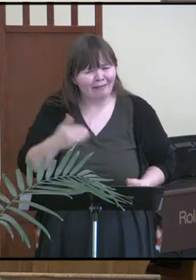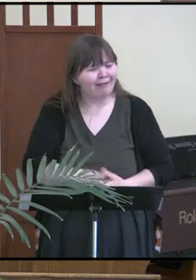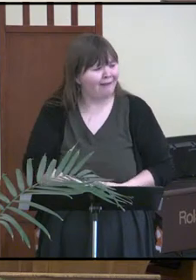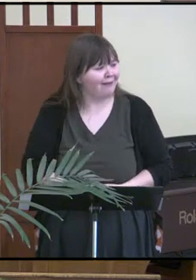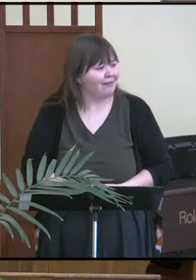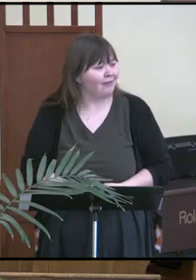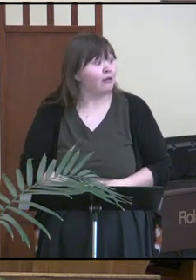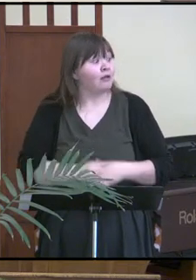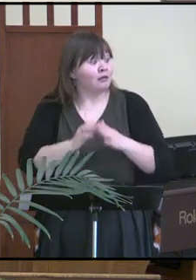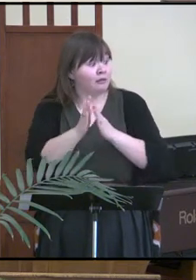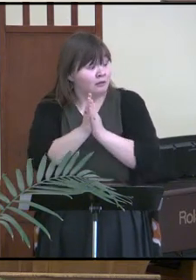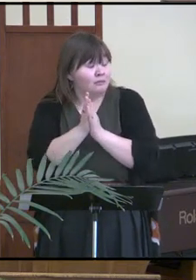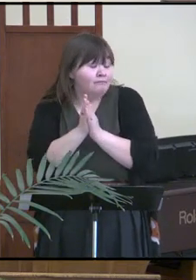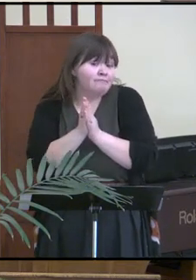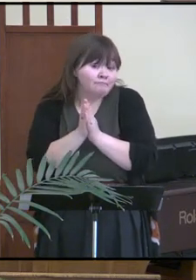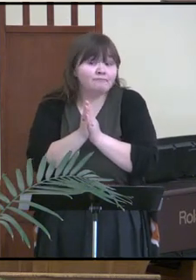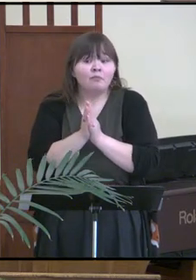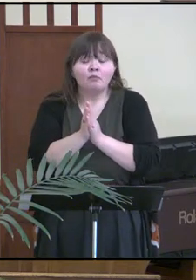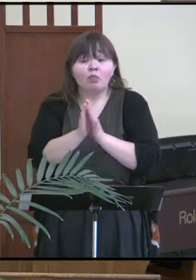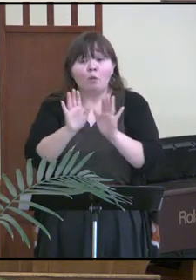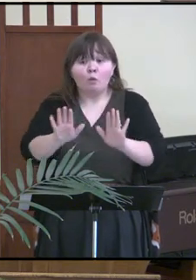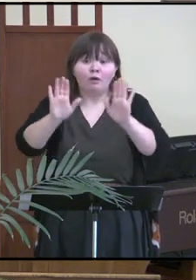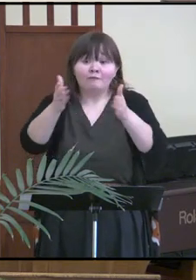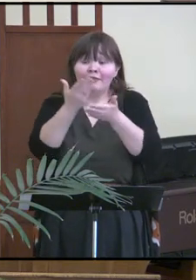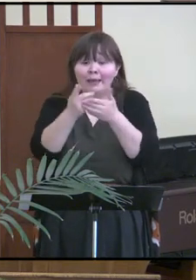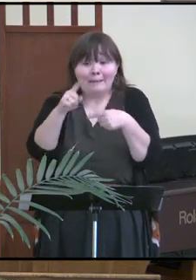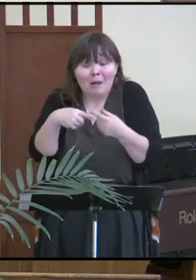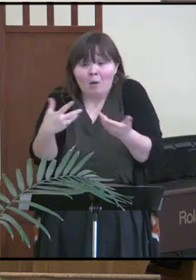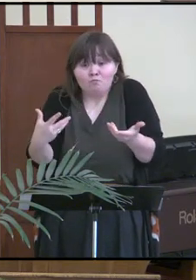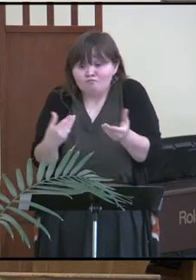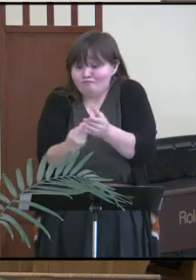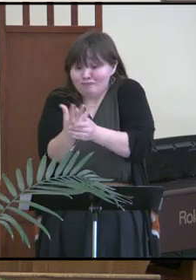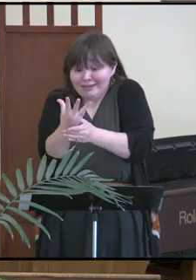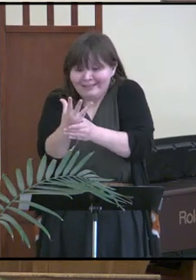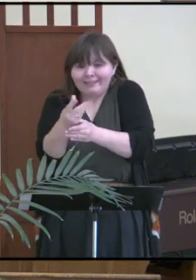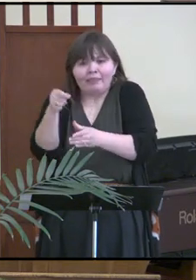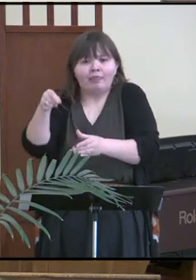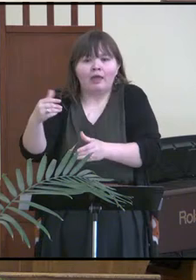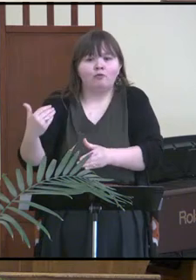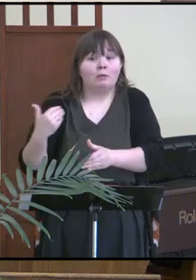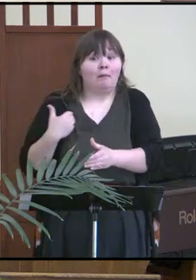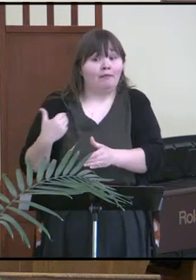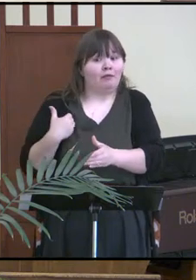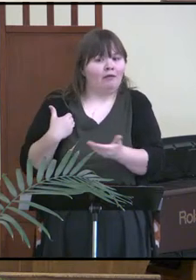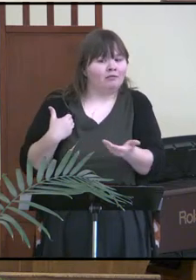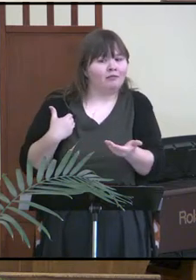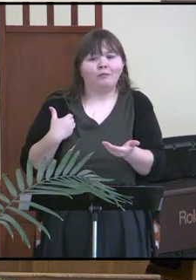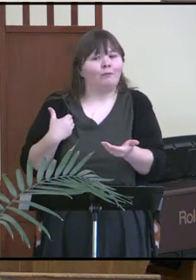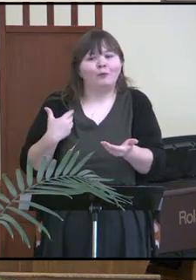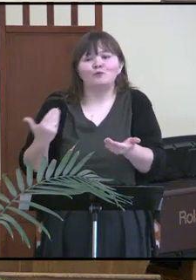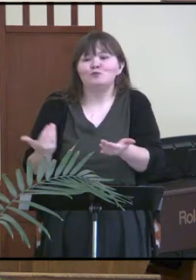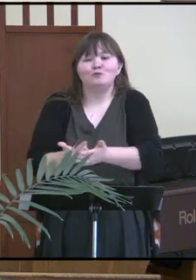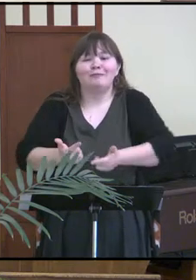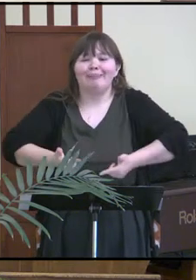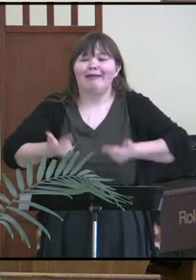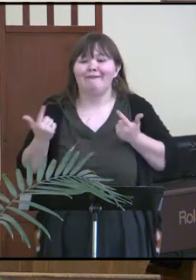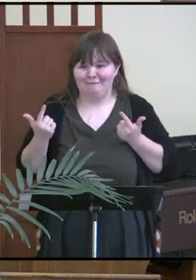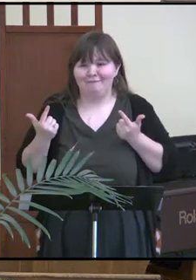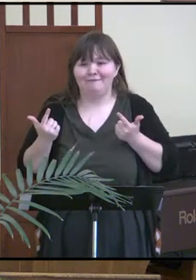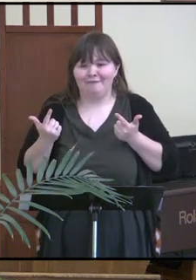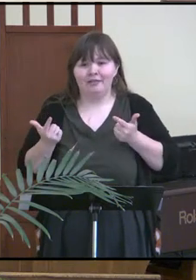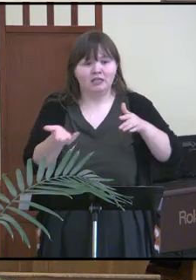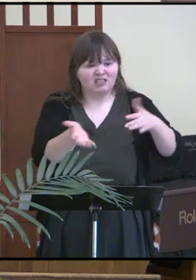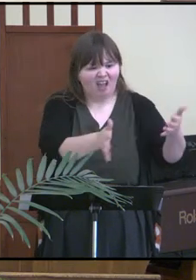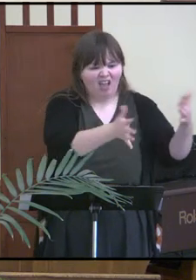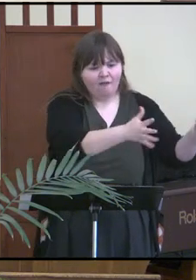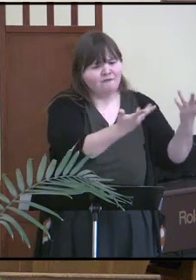And The wonderful thing about springtime, what reminds us why we have Lent, is it's a time of new life. And that's what